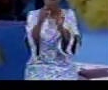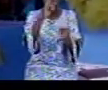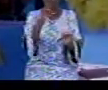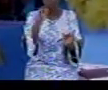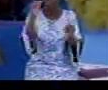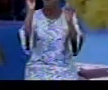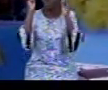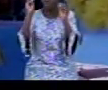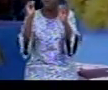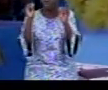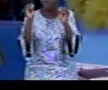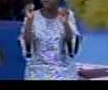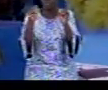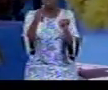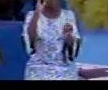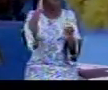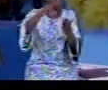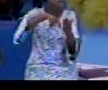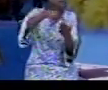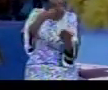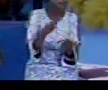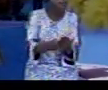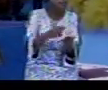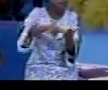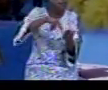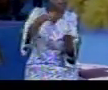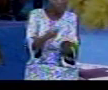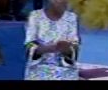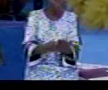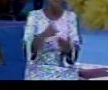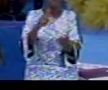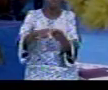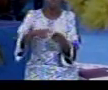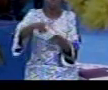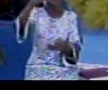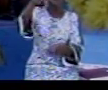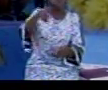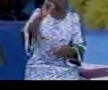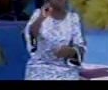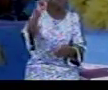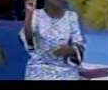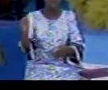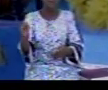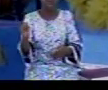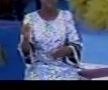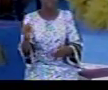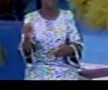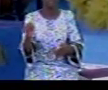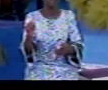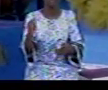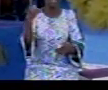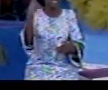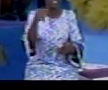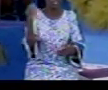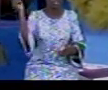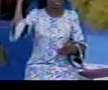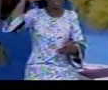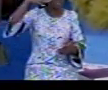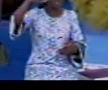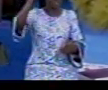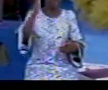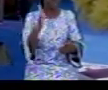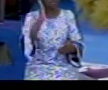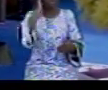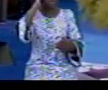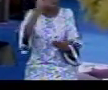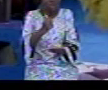into pits, into ditches, into here and there. We hurt ourselves. The grace of God will prevent you